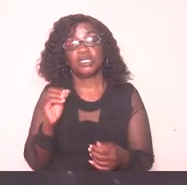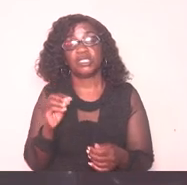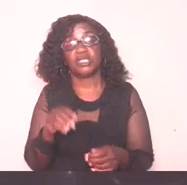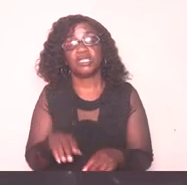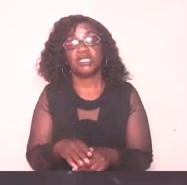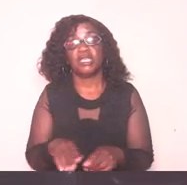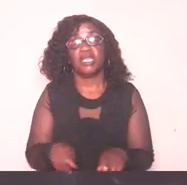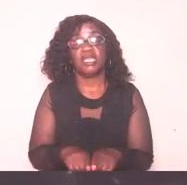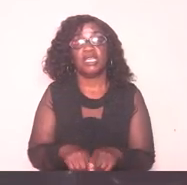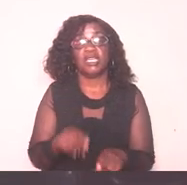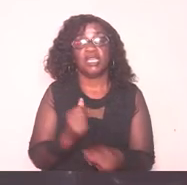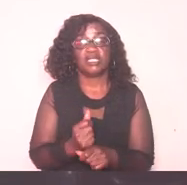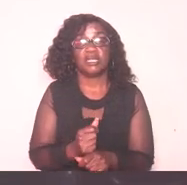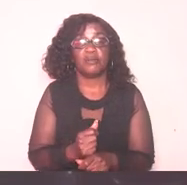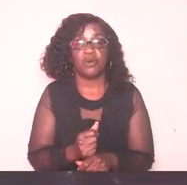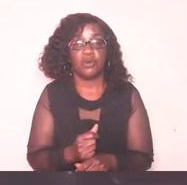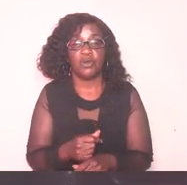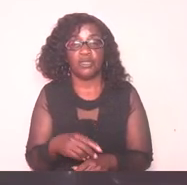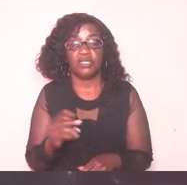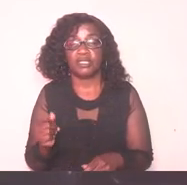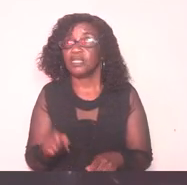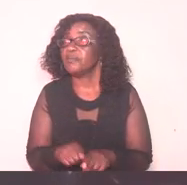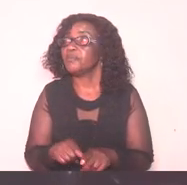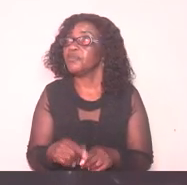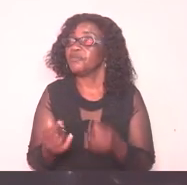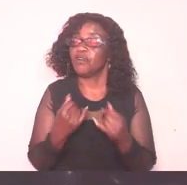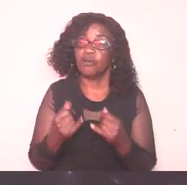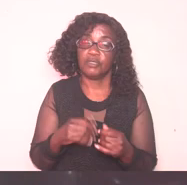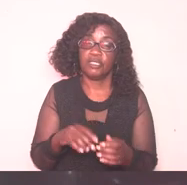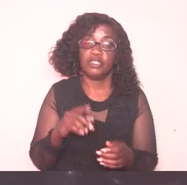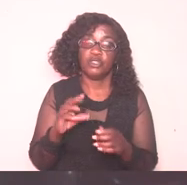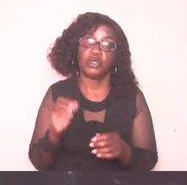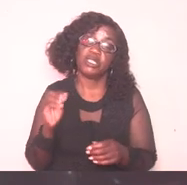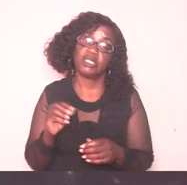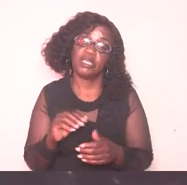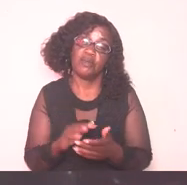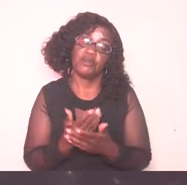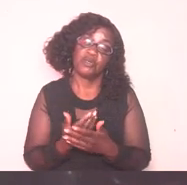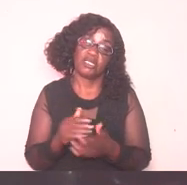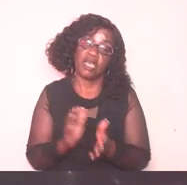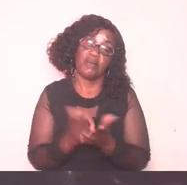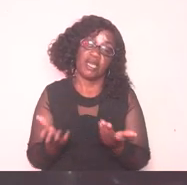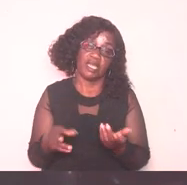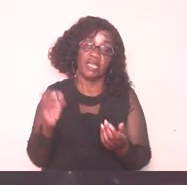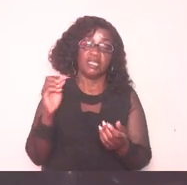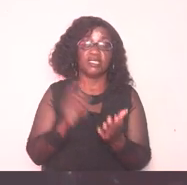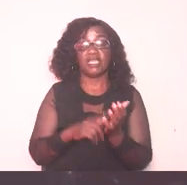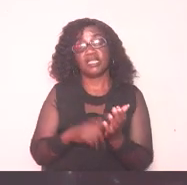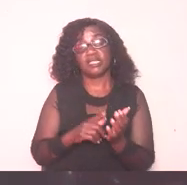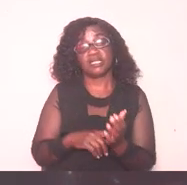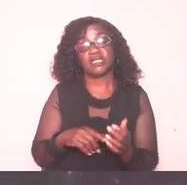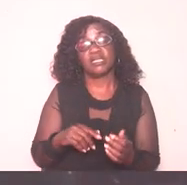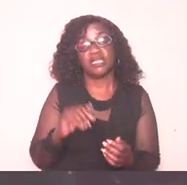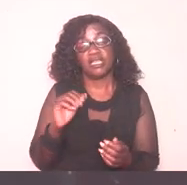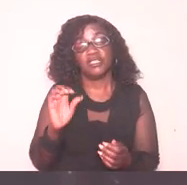from, like CG. Why do we think they're not able to make this informed decision? We think like the access to comprehensive sex education inherently increases with age.